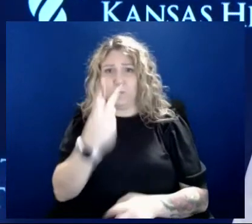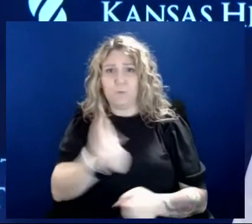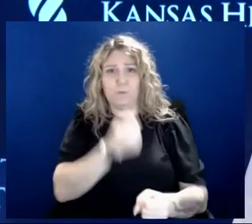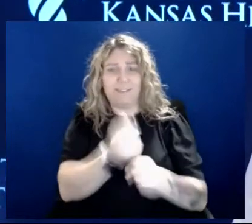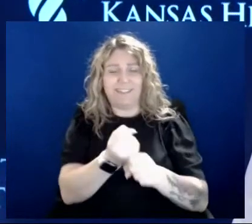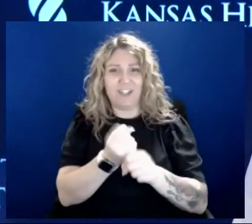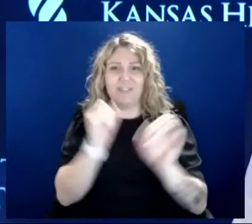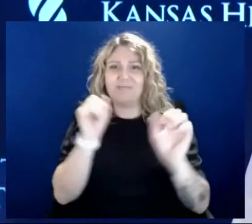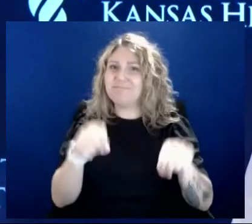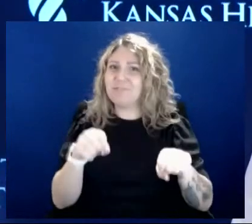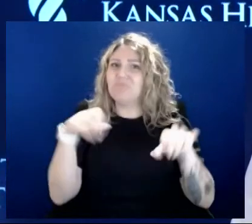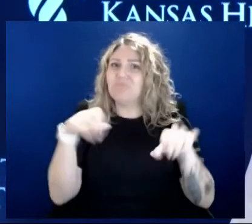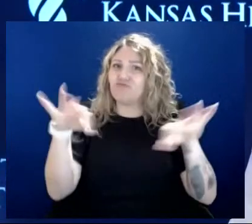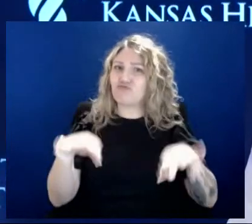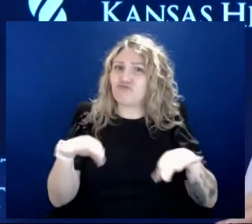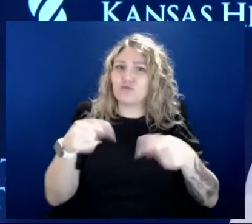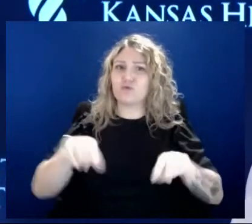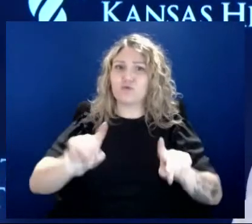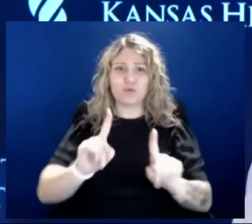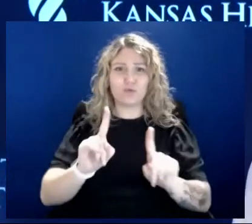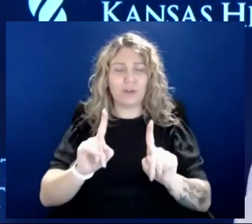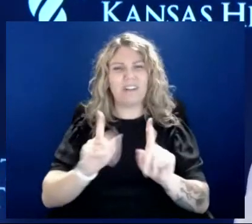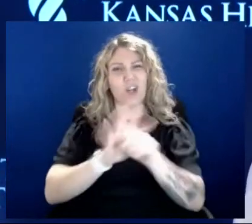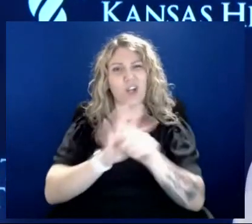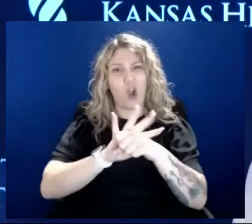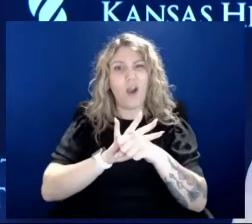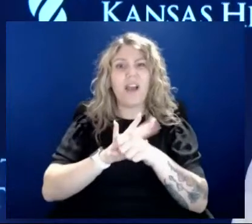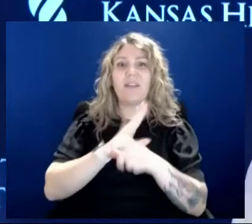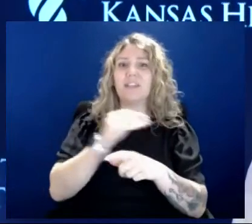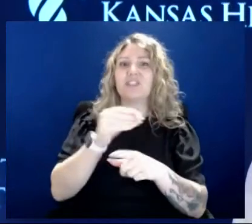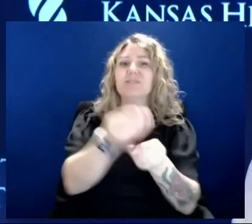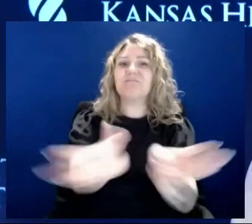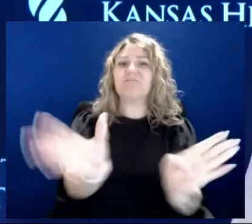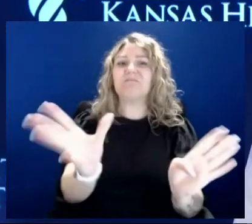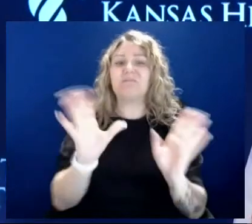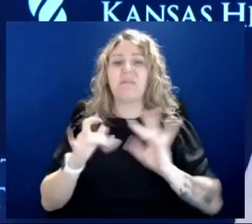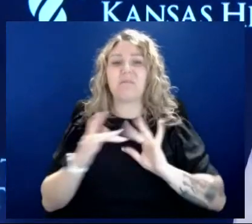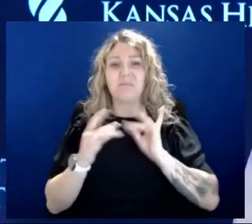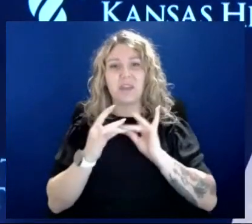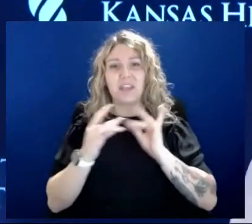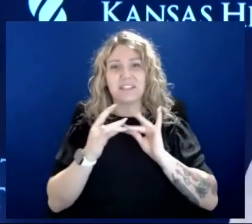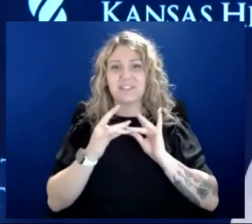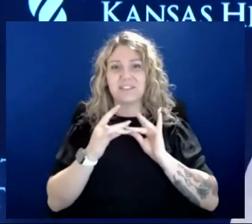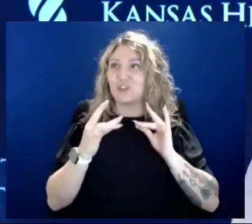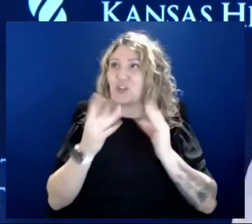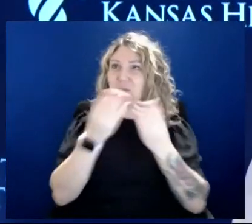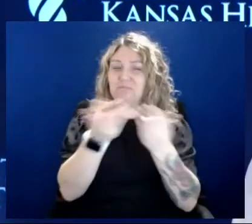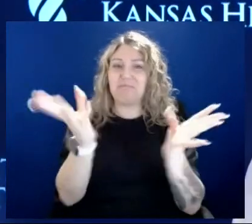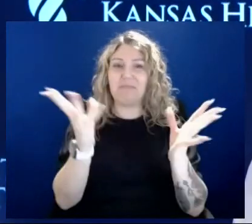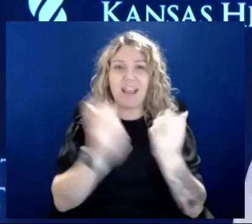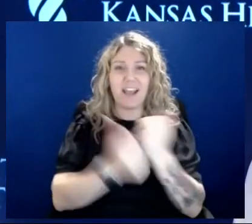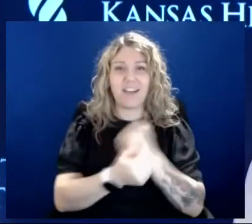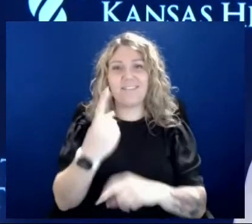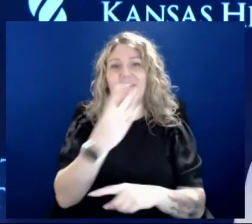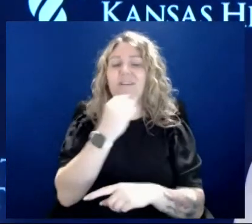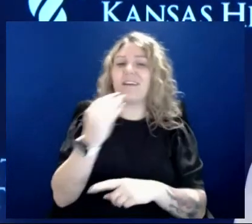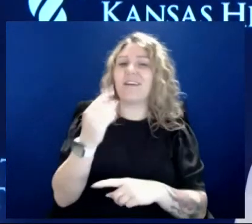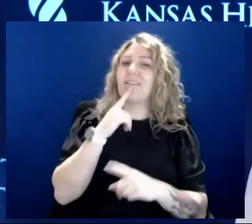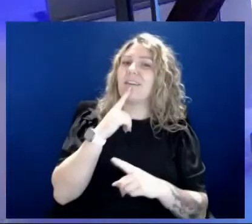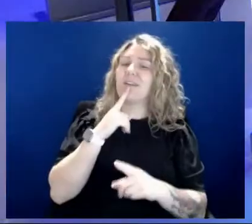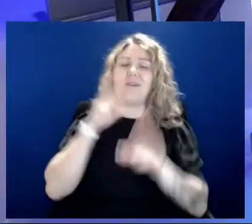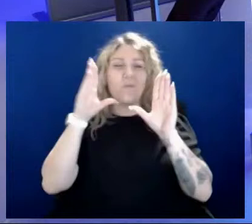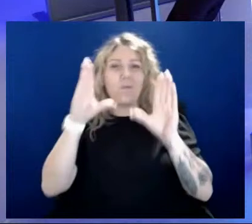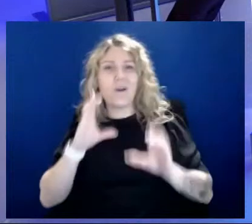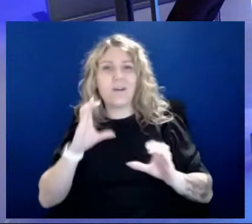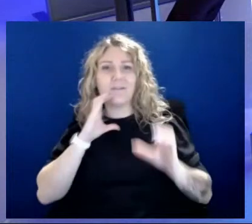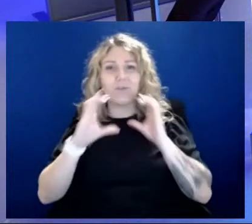during the pandemic. And so she's carrying that message out too, and just got an absolutely wonderful communications vehicle. Well, and it's